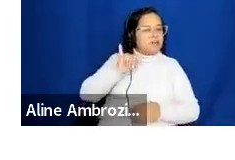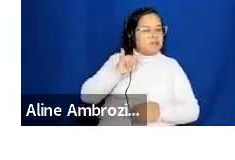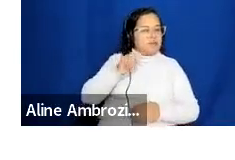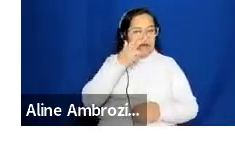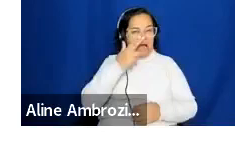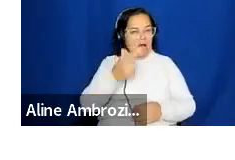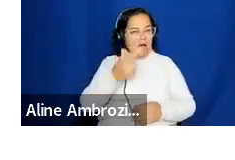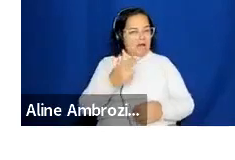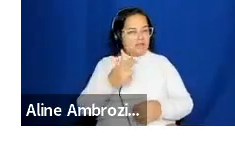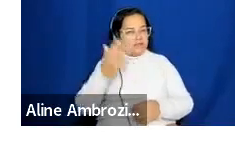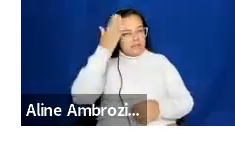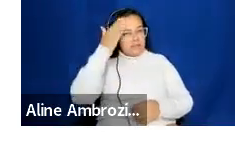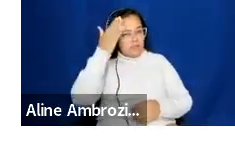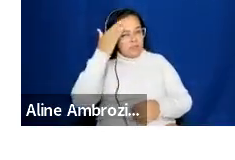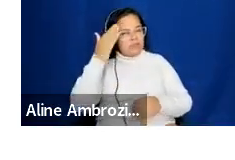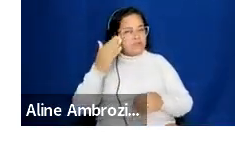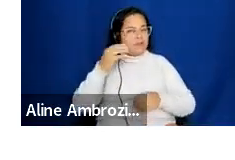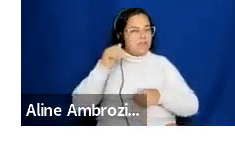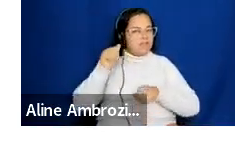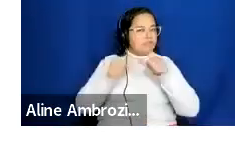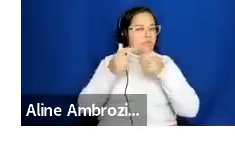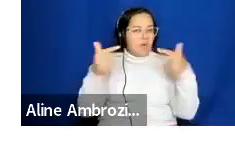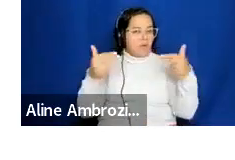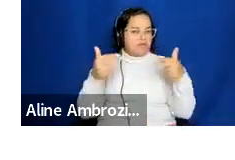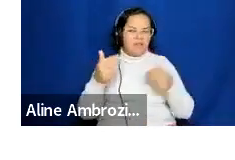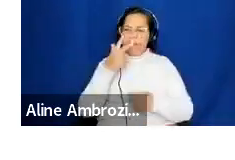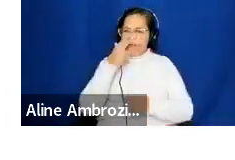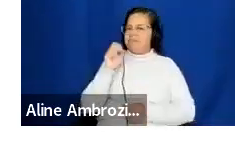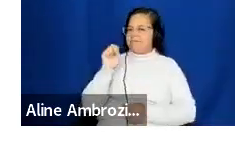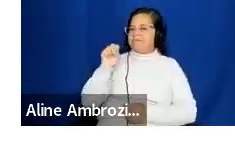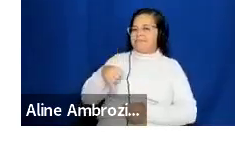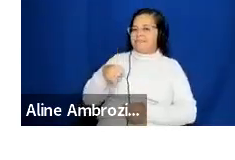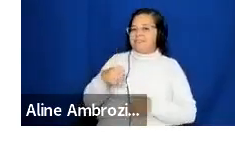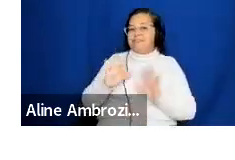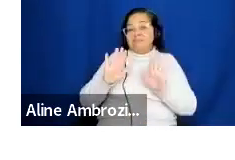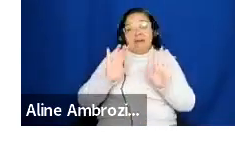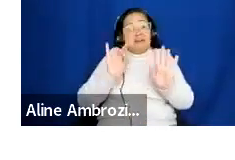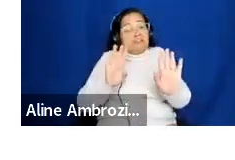it would, but that's pure speculation.